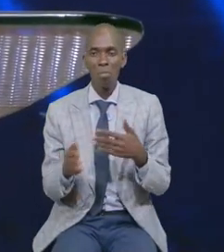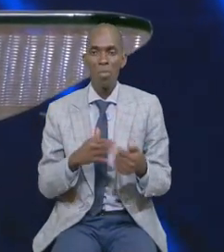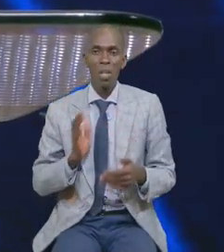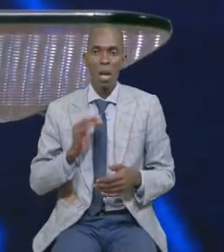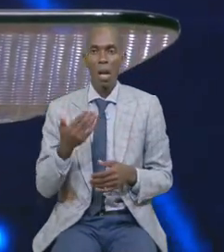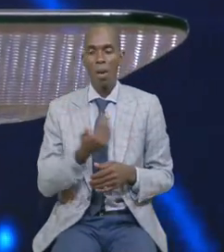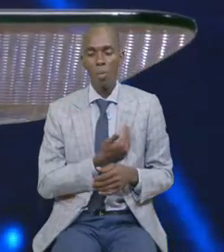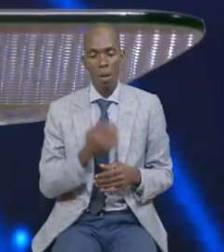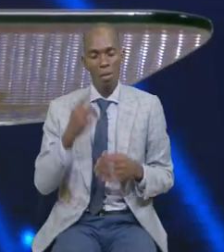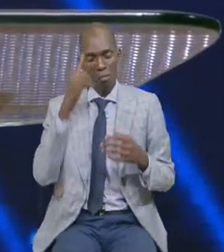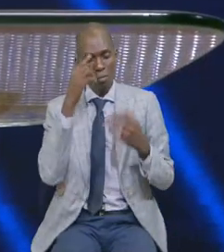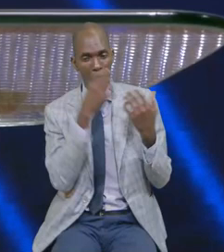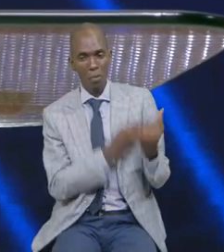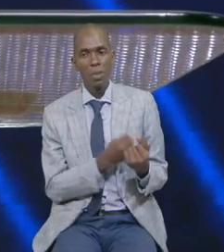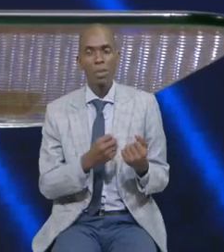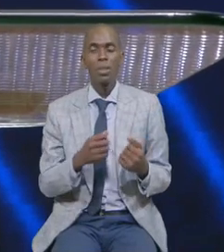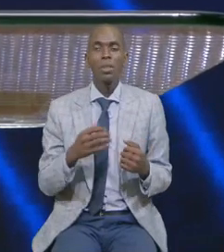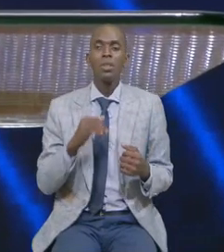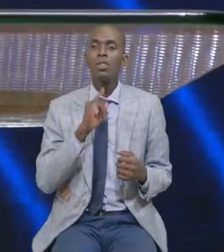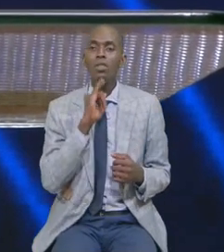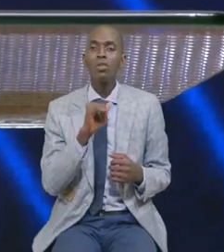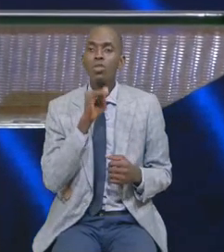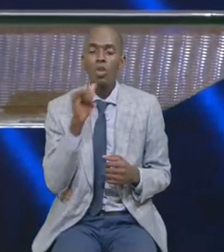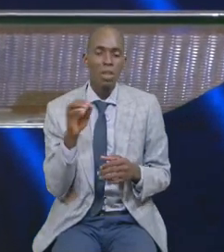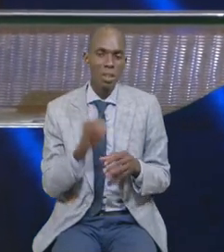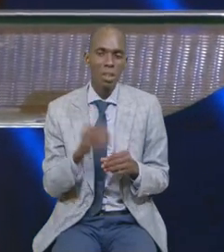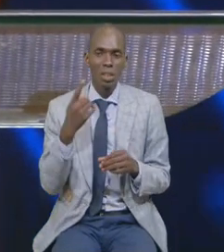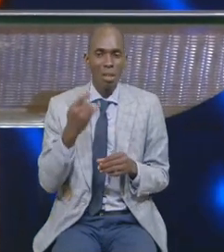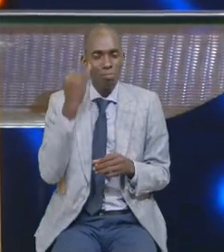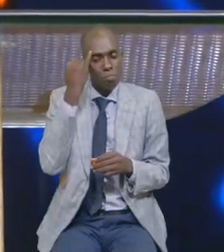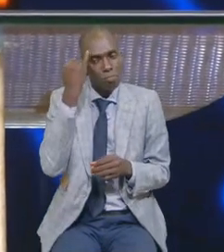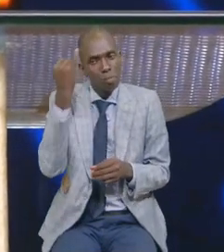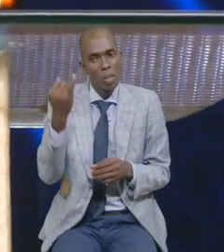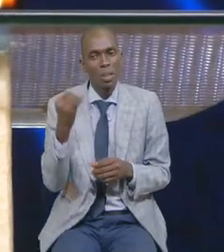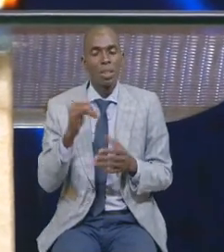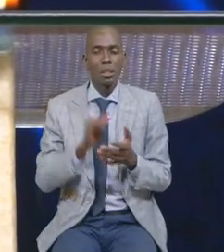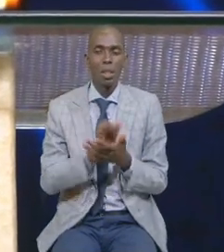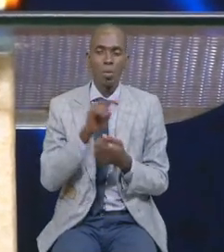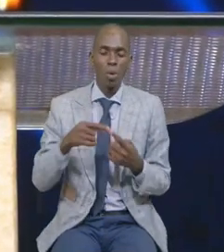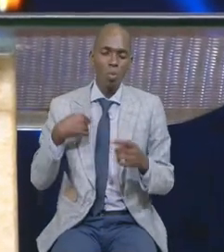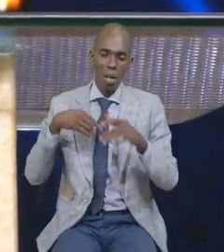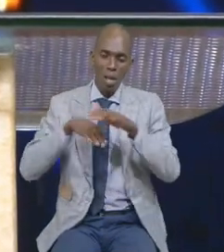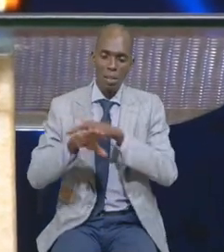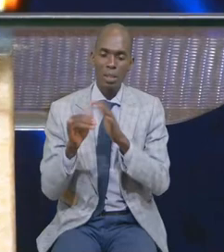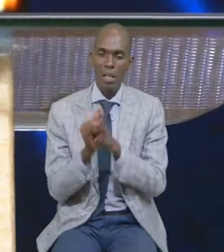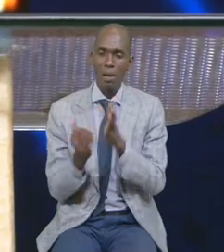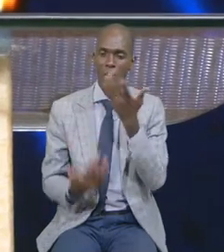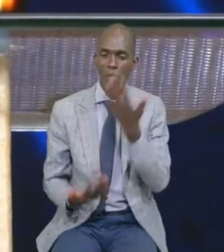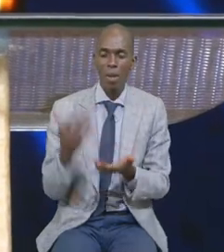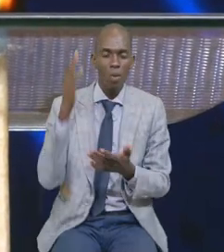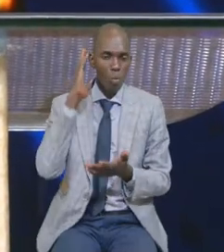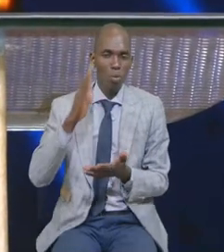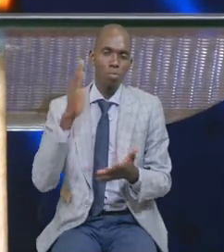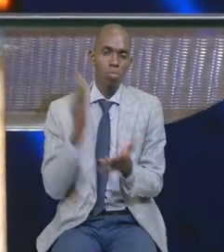trust is not in the, you know, suggestion that when we get to that fire, that fire will be